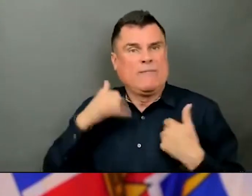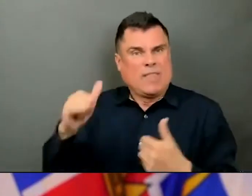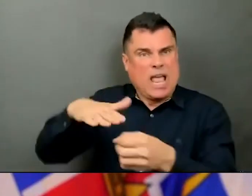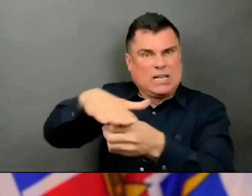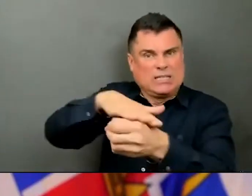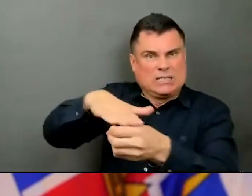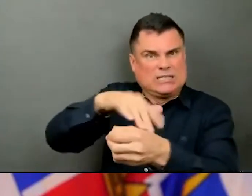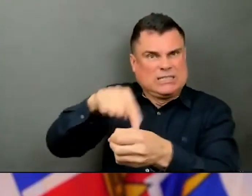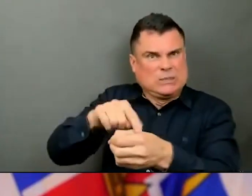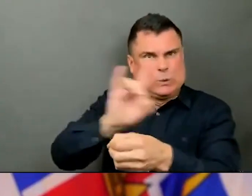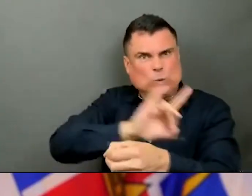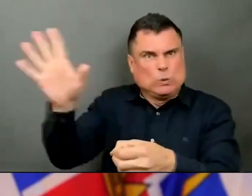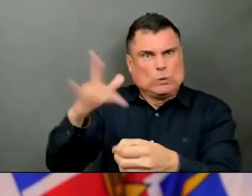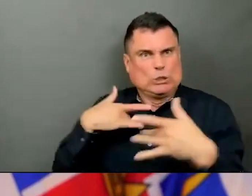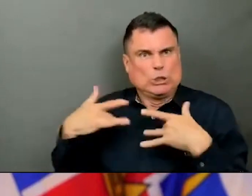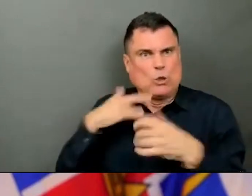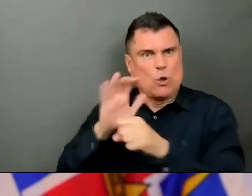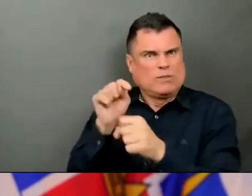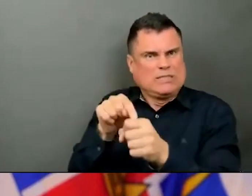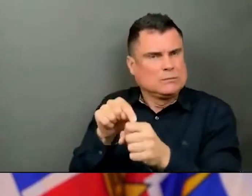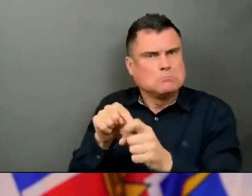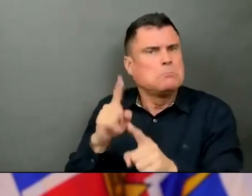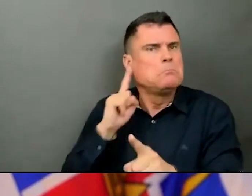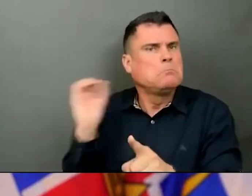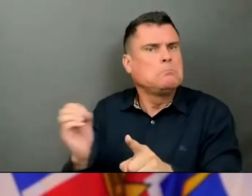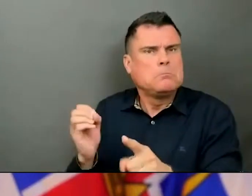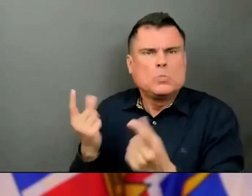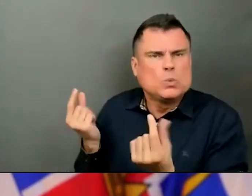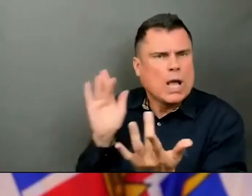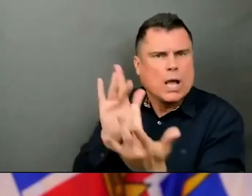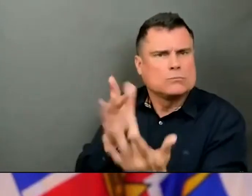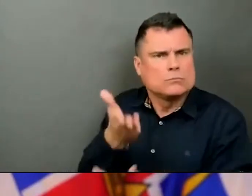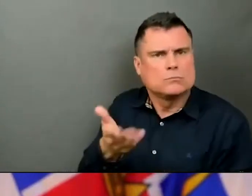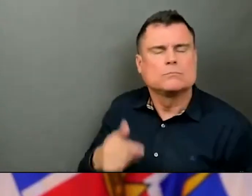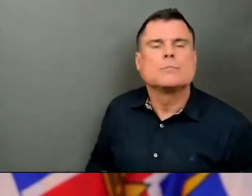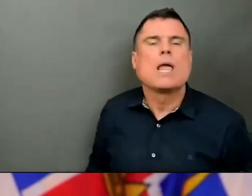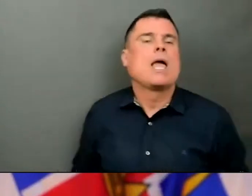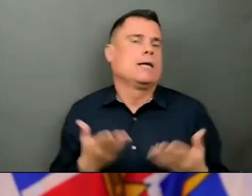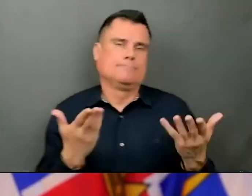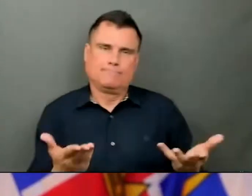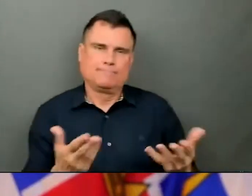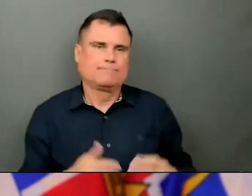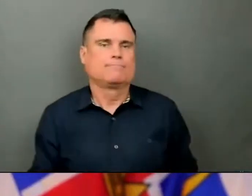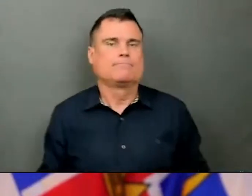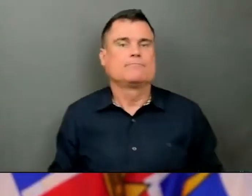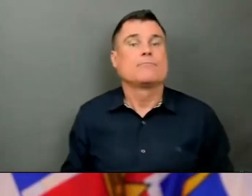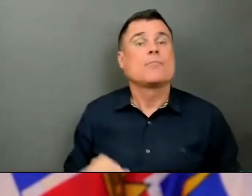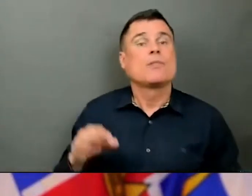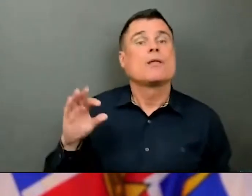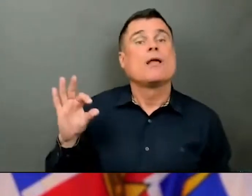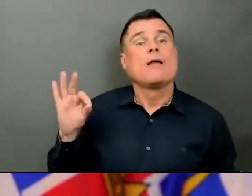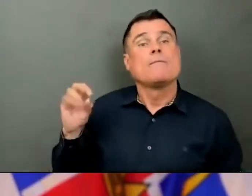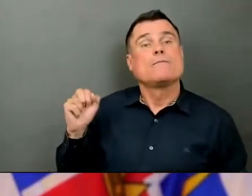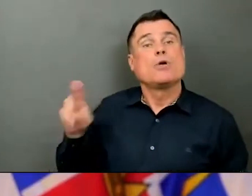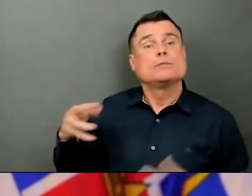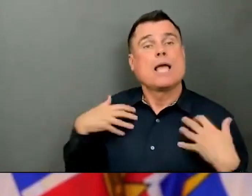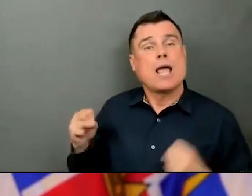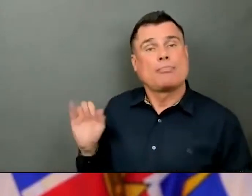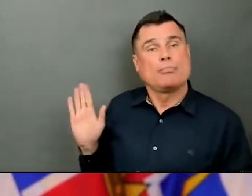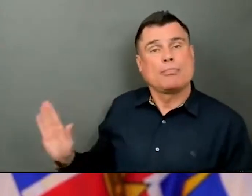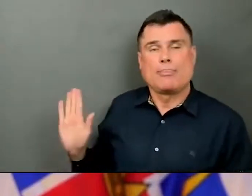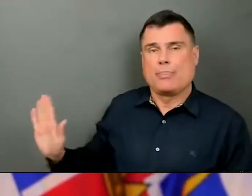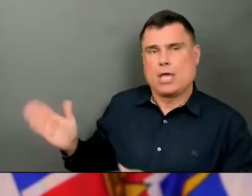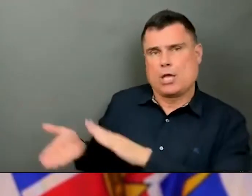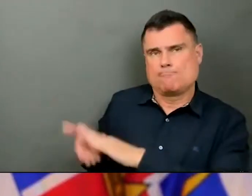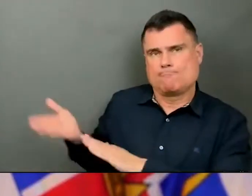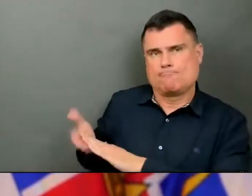notified? No, I can't give you those details. Obviously, the operational details are what Fraser Health does, and I know